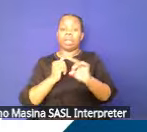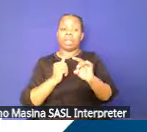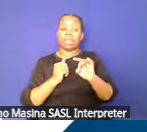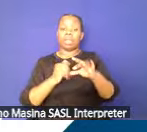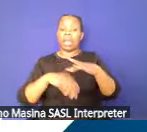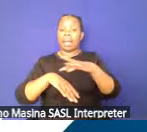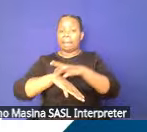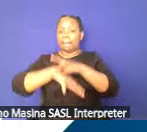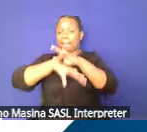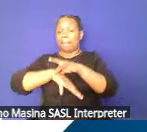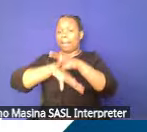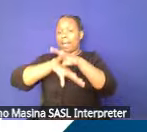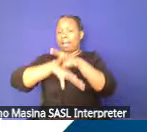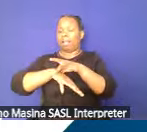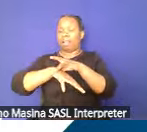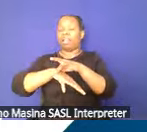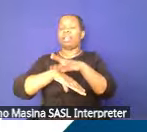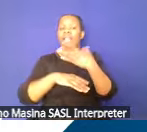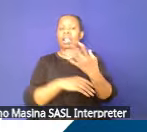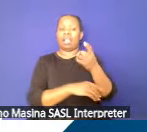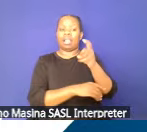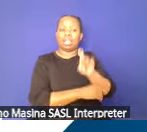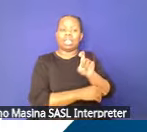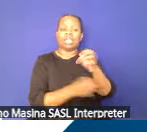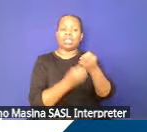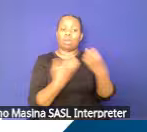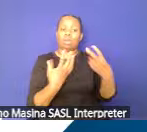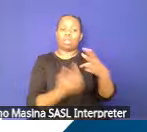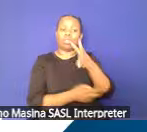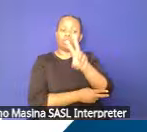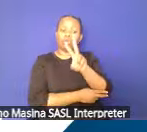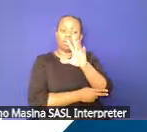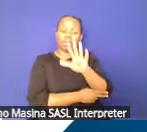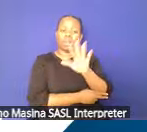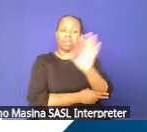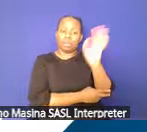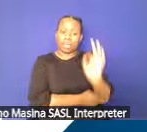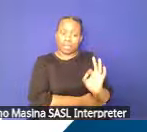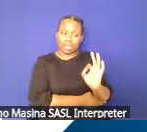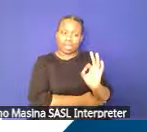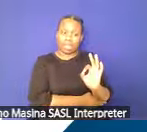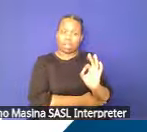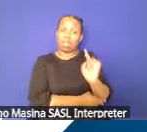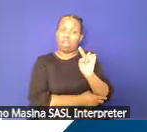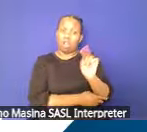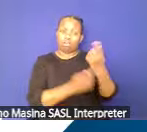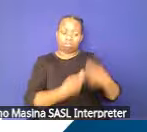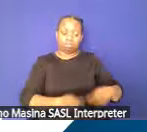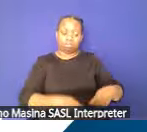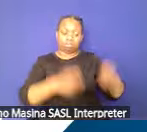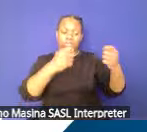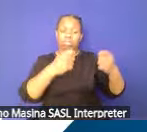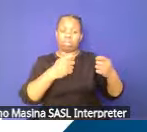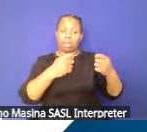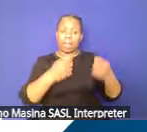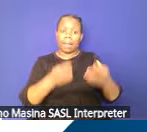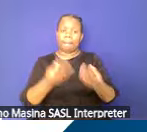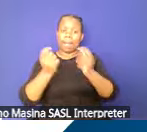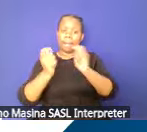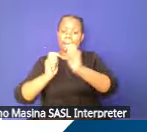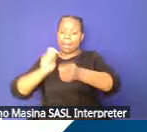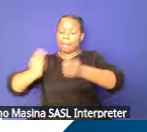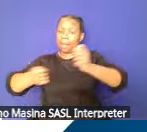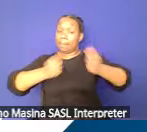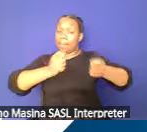expenses tax credit will be 25% of those expenses incurred and paid,